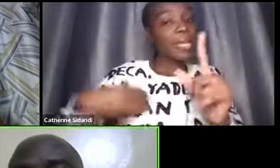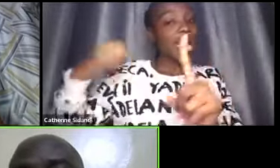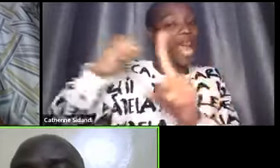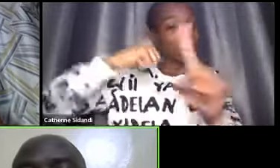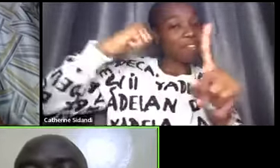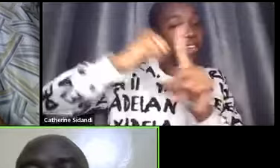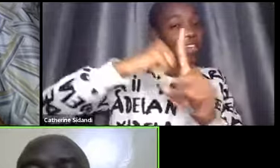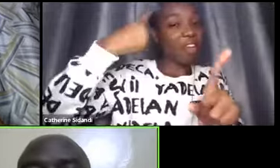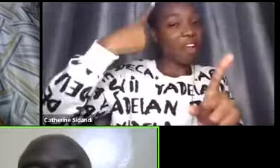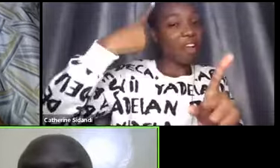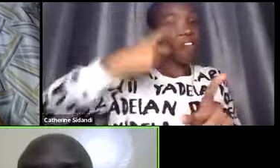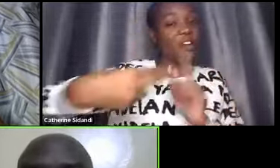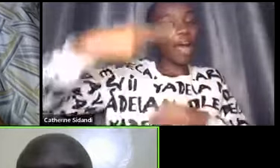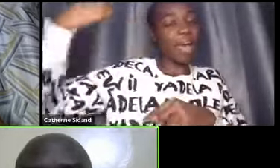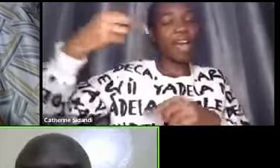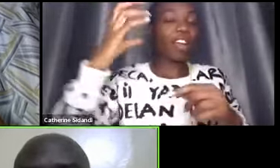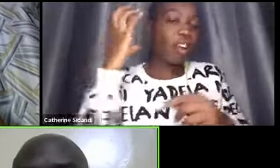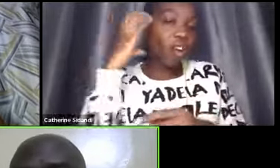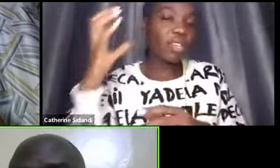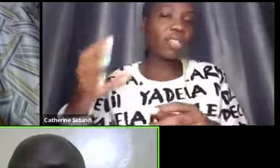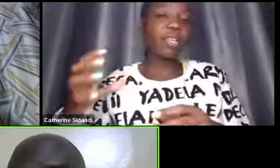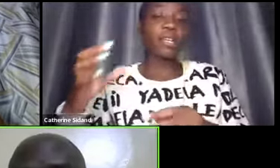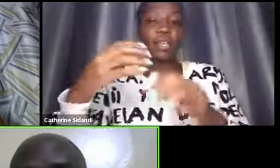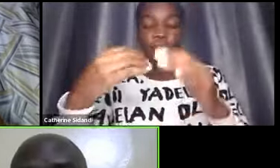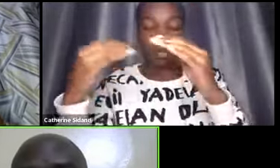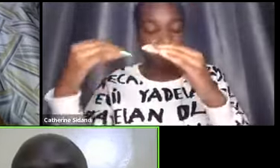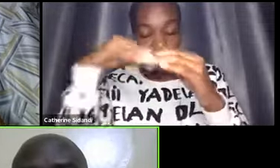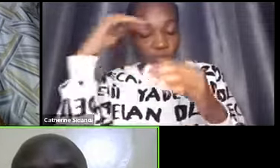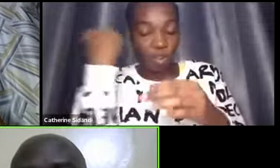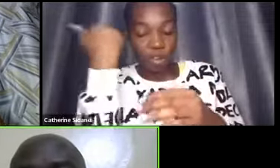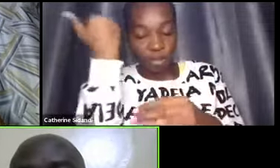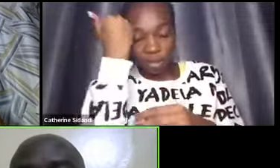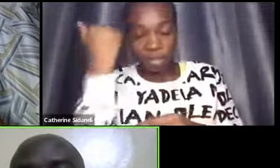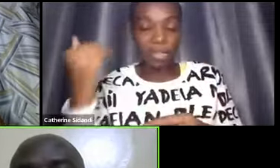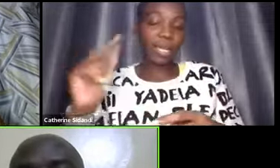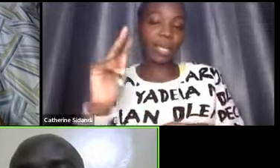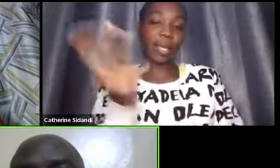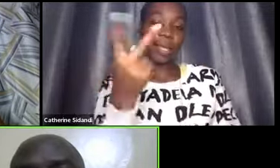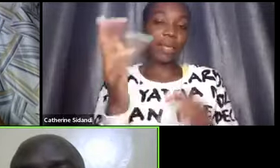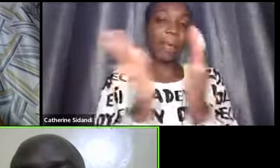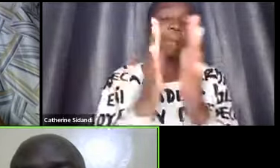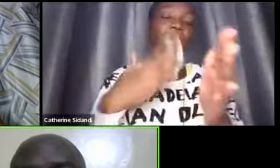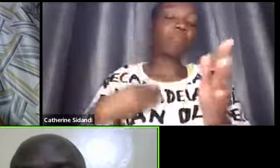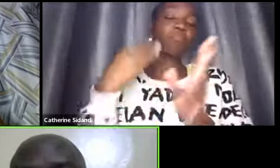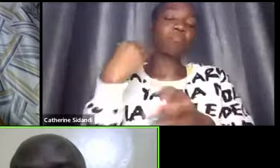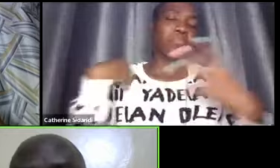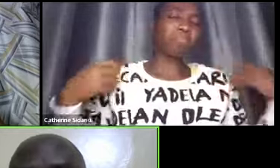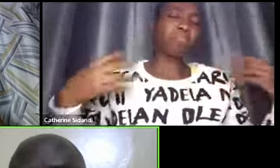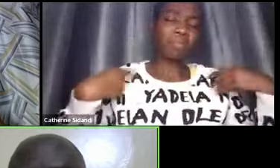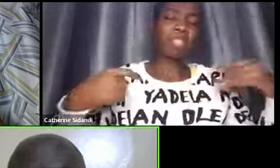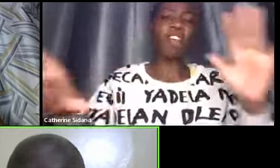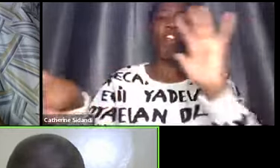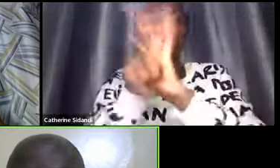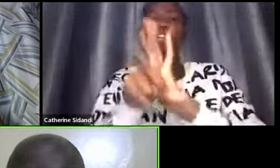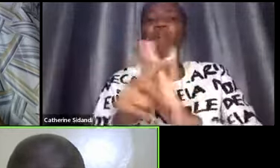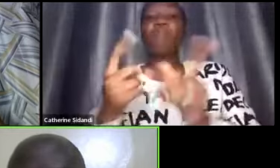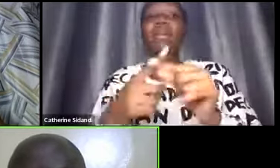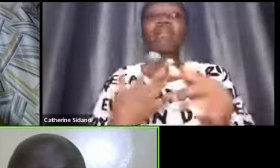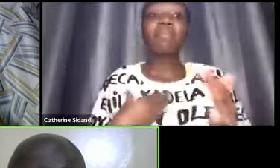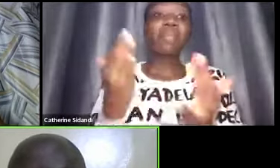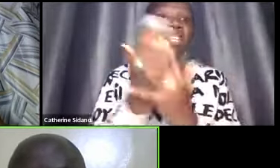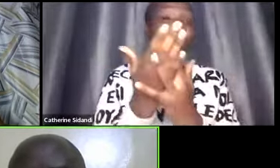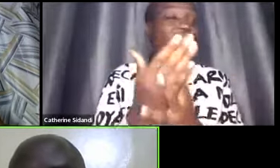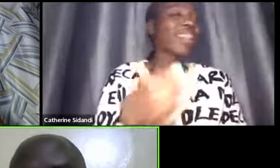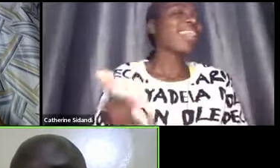of Kenya. I've been practicing law for more than 27 years now. But I've been doing mediation for the last 24